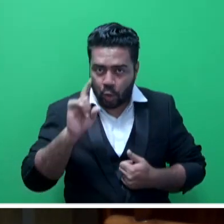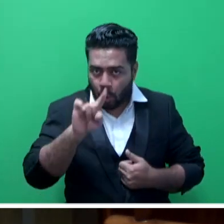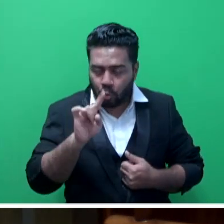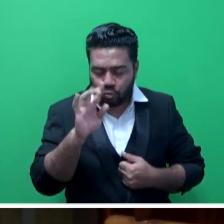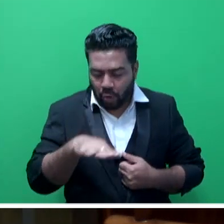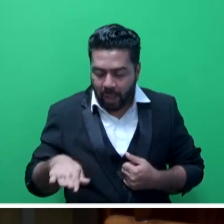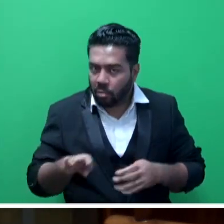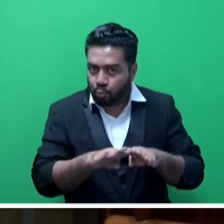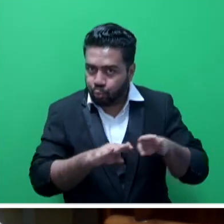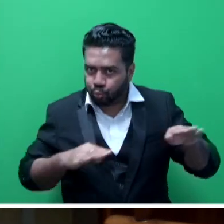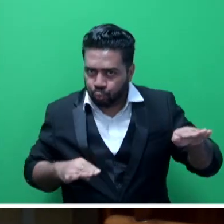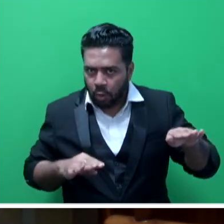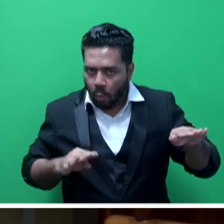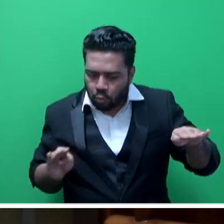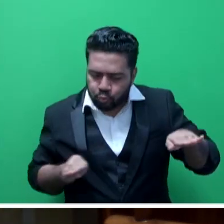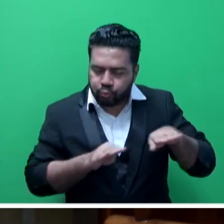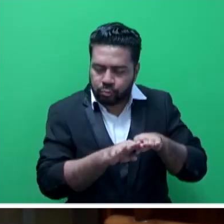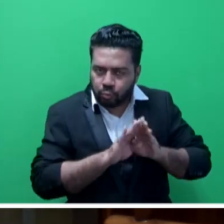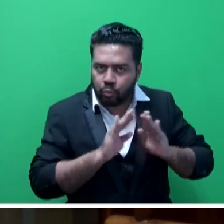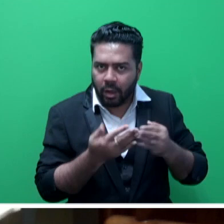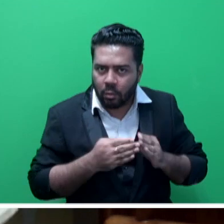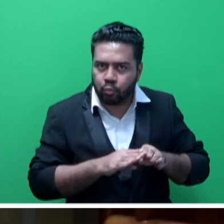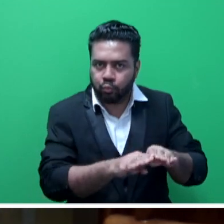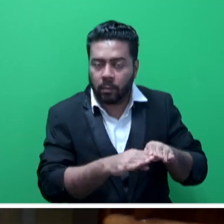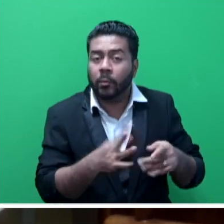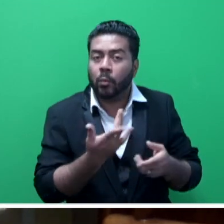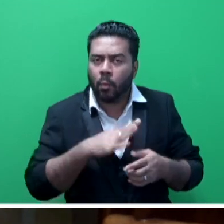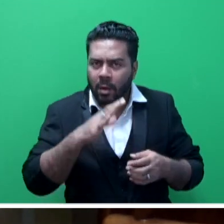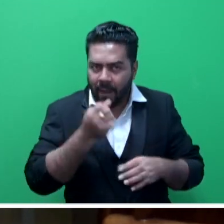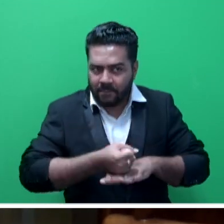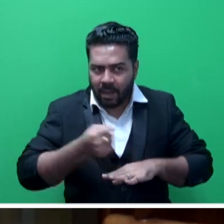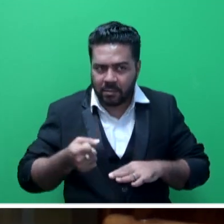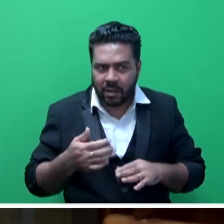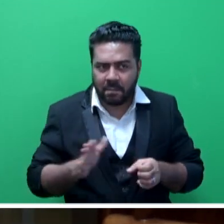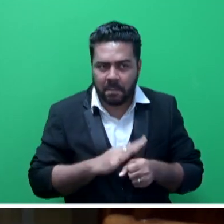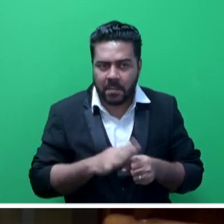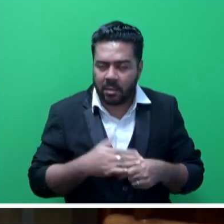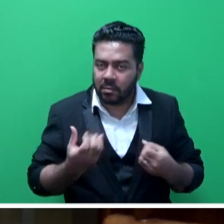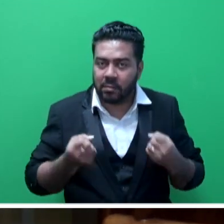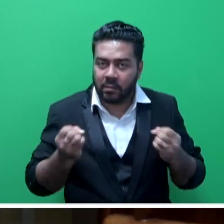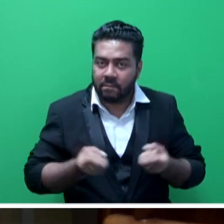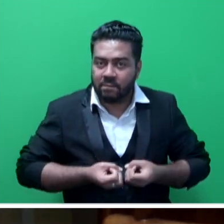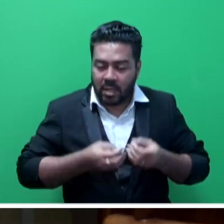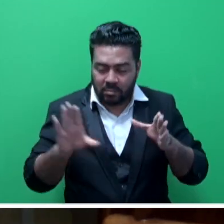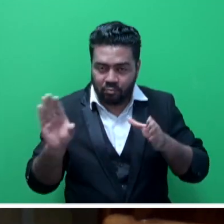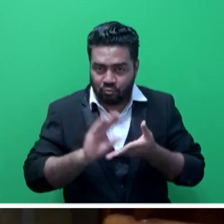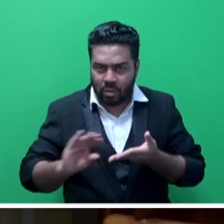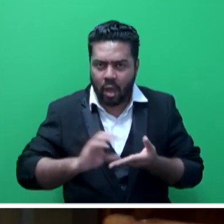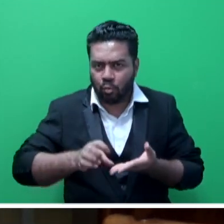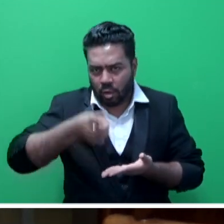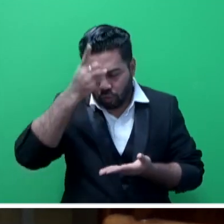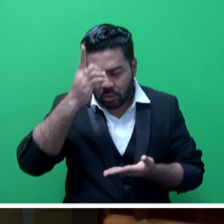Left Behind commitment. And we have, as a government, made substantial investments in ensuring education is made accessible